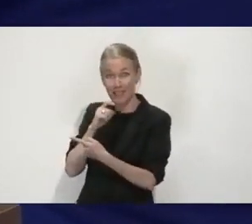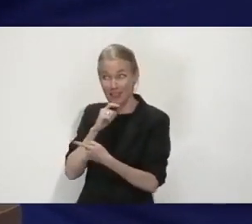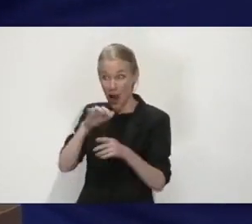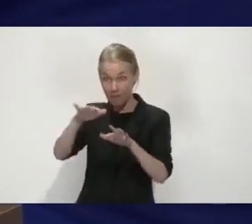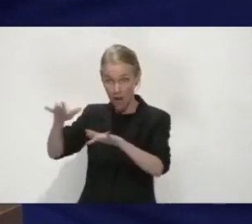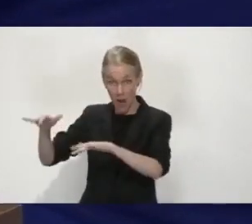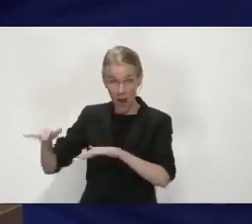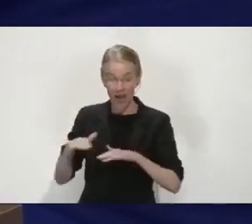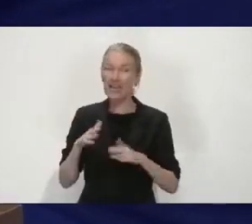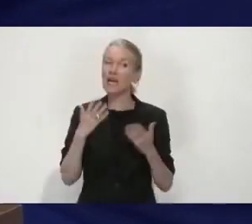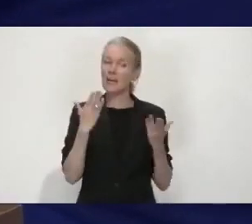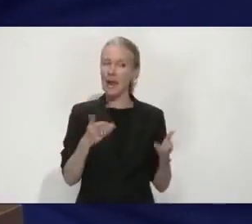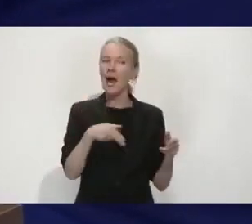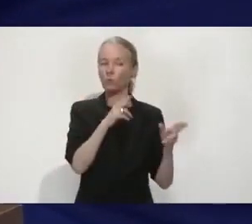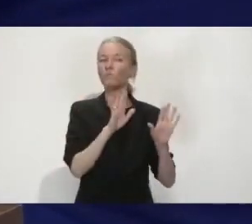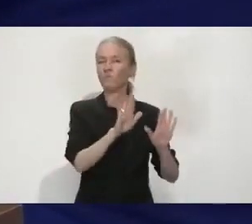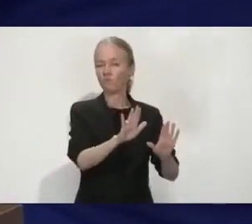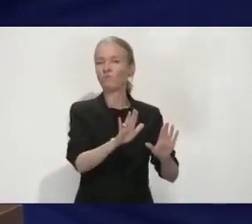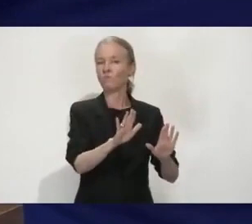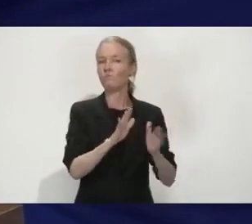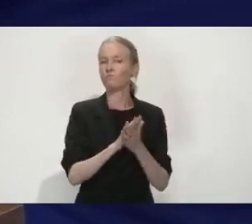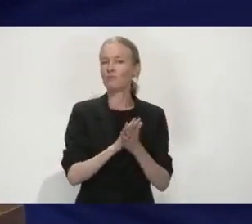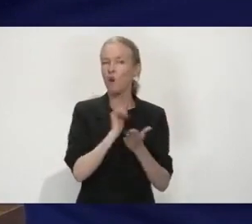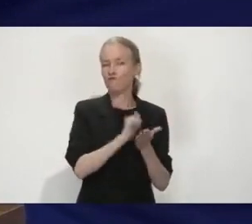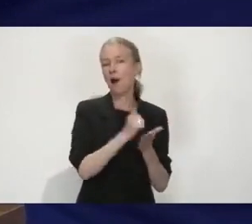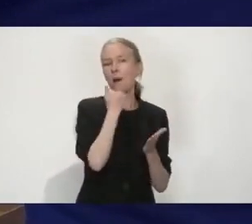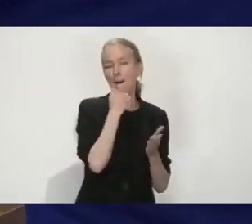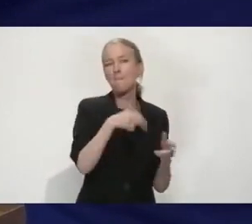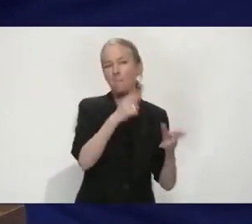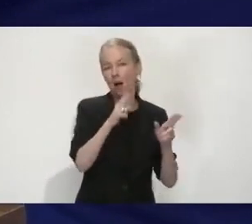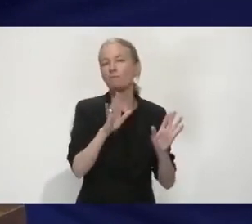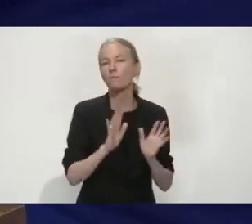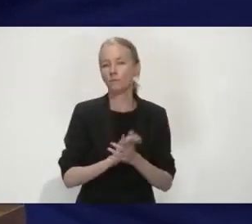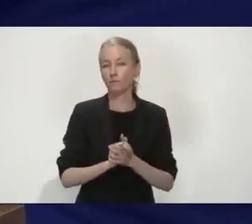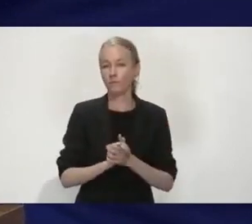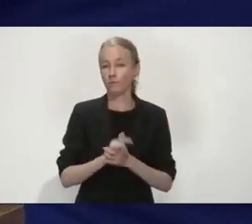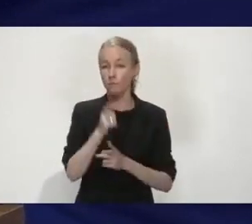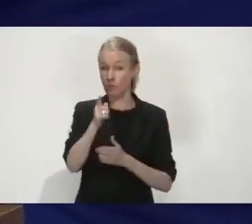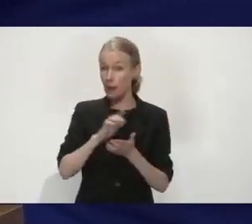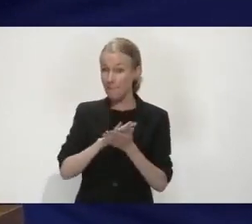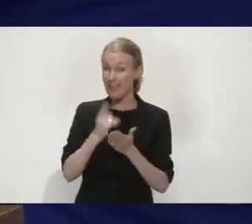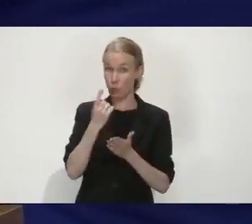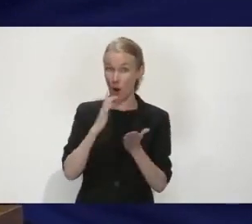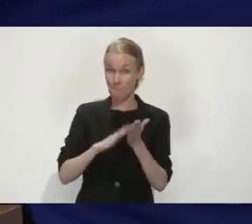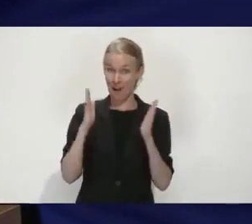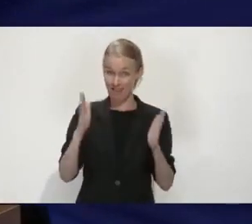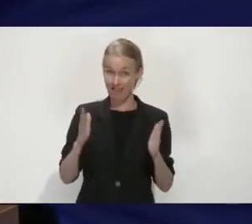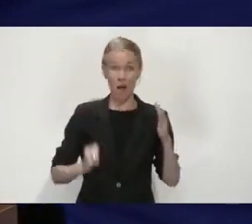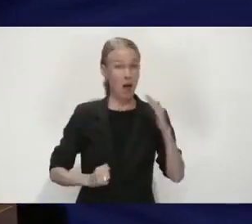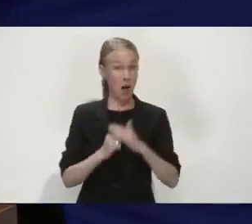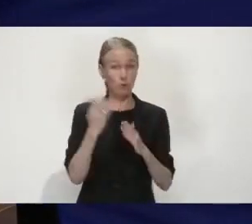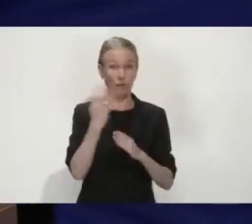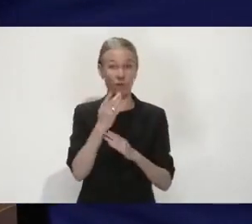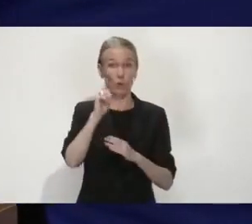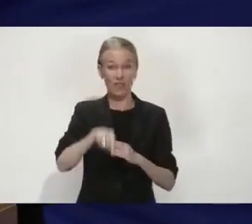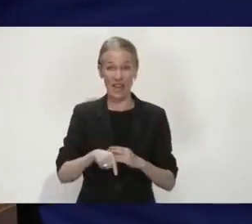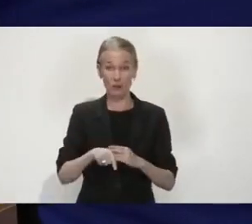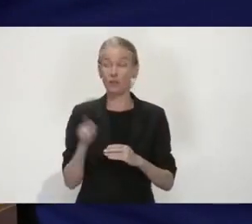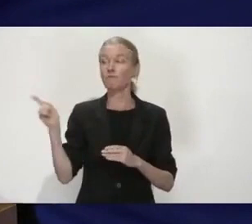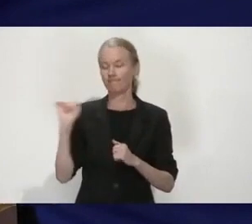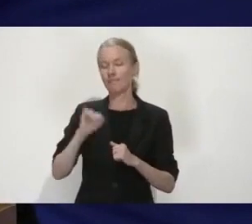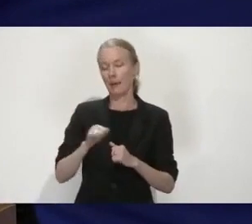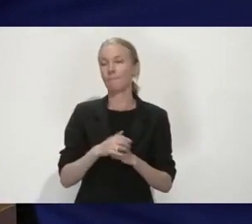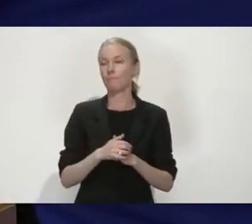do, that this is about right and getting the balance about right. 14,000 a month. 14,000 a month. Why are you issuing